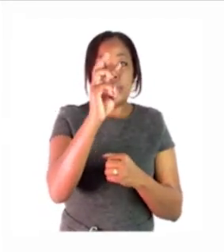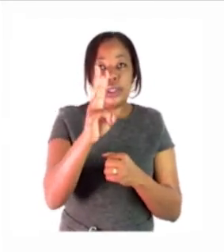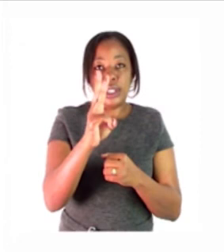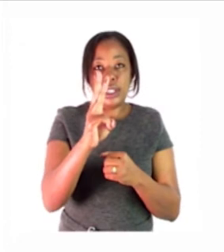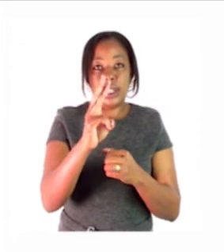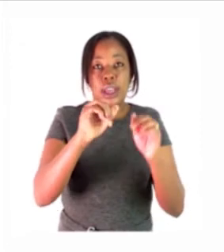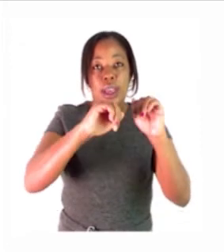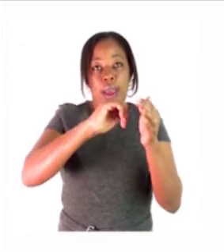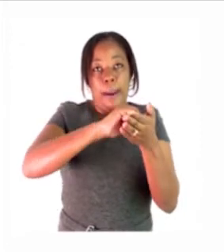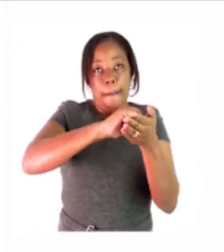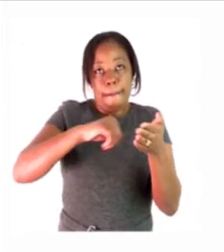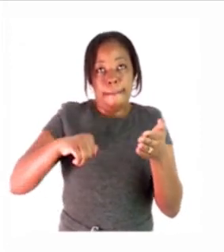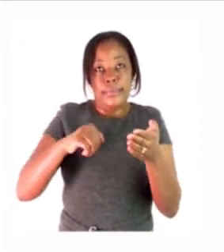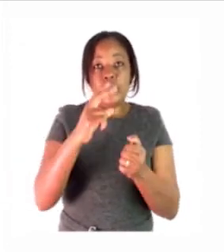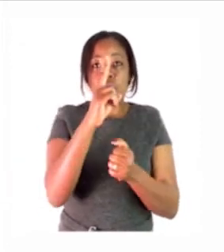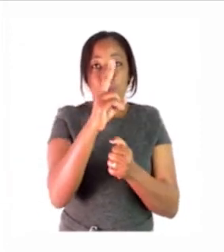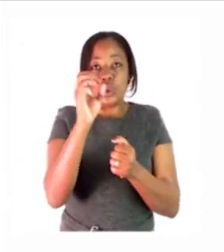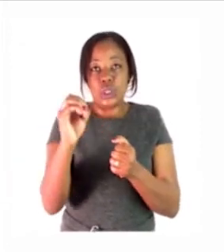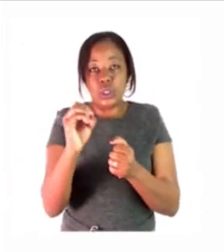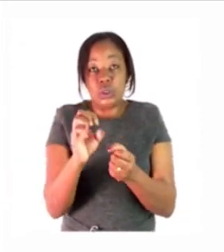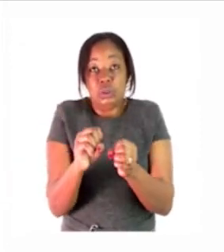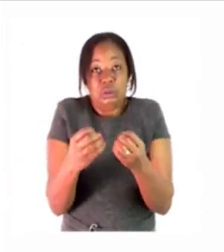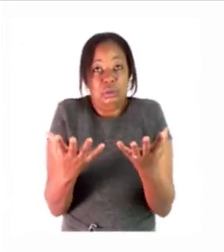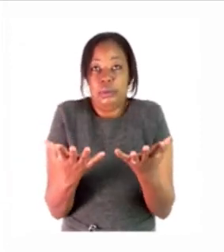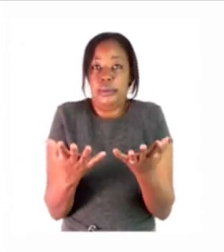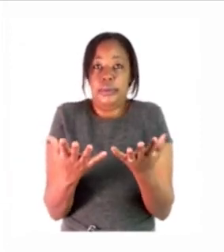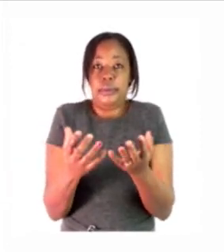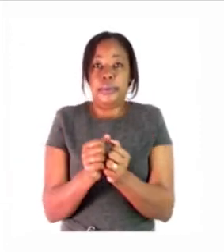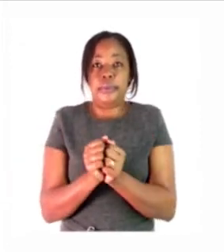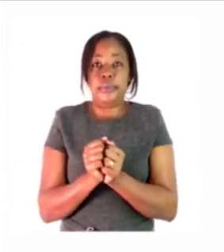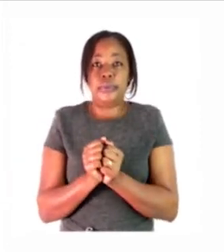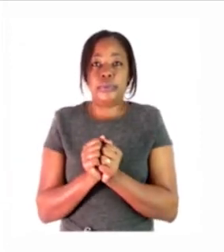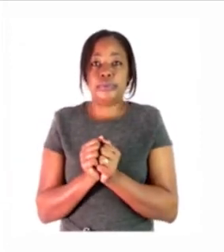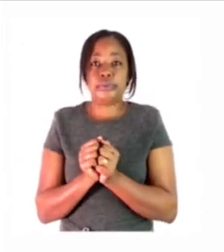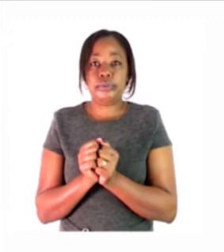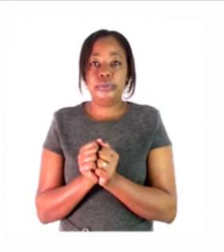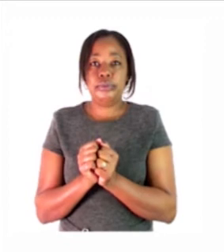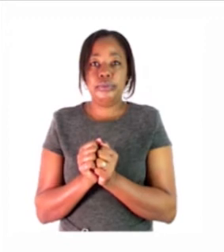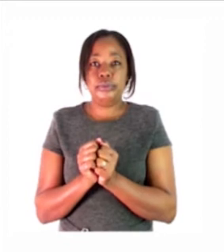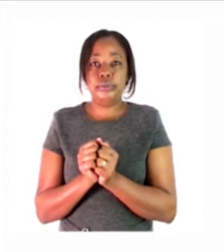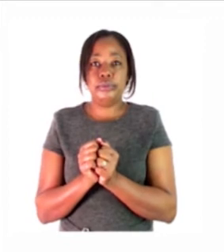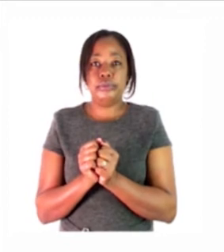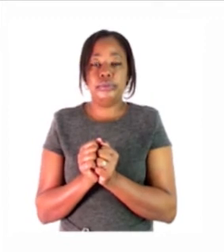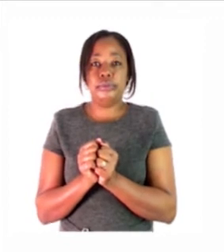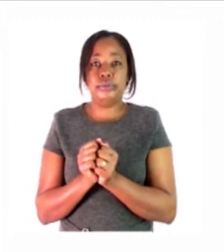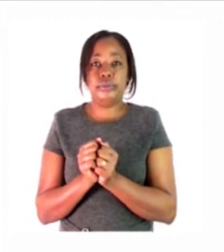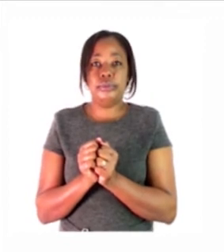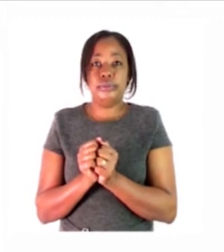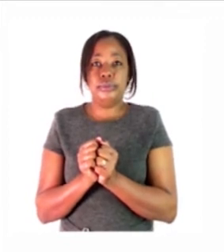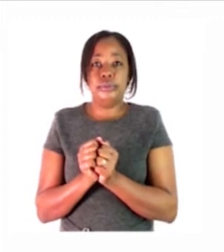count the ones that have remained. That is your answer. So you have to minus. Take away 103 minus